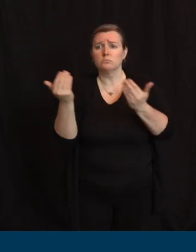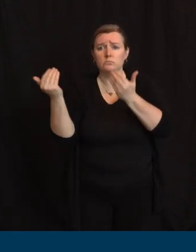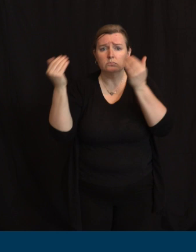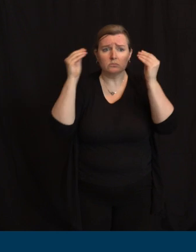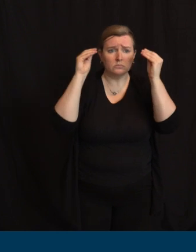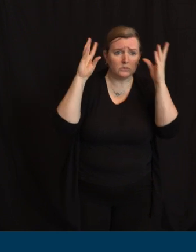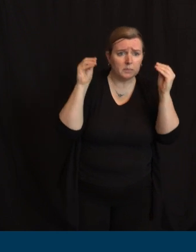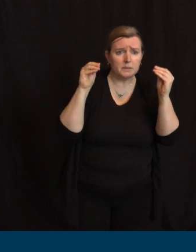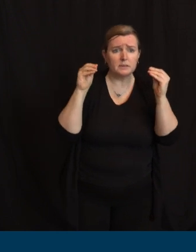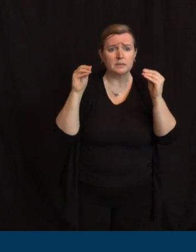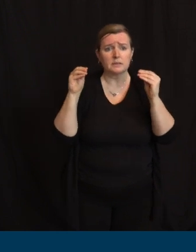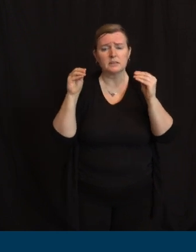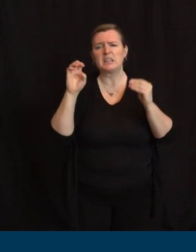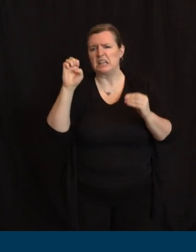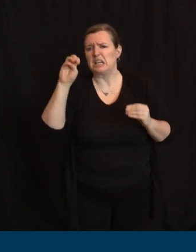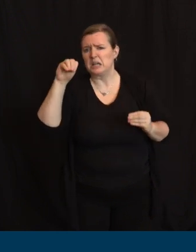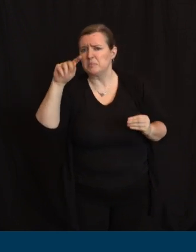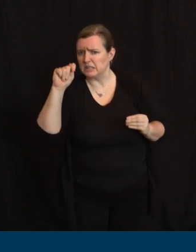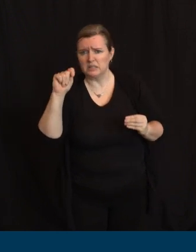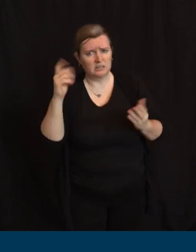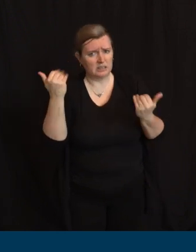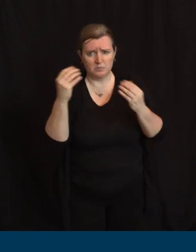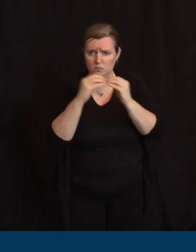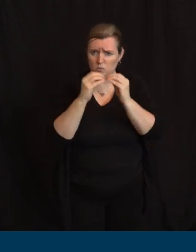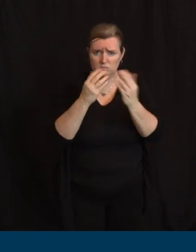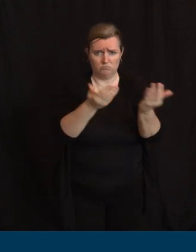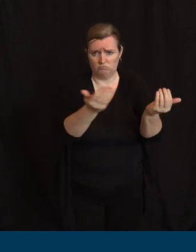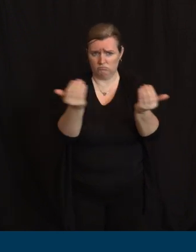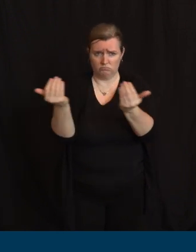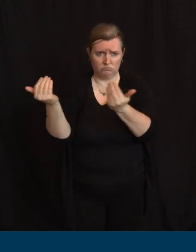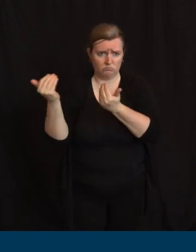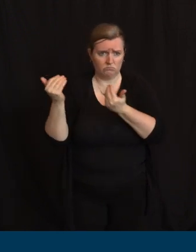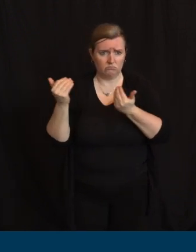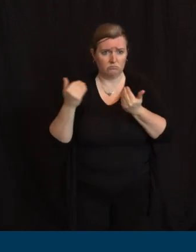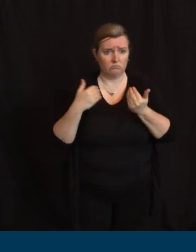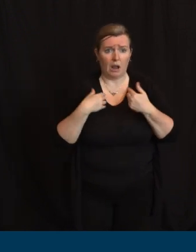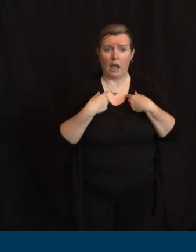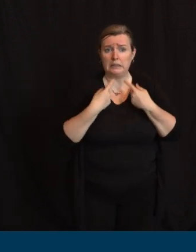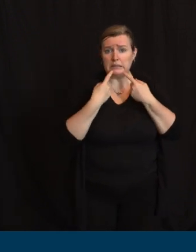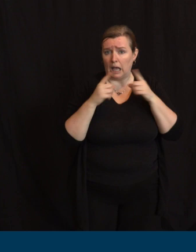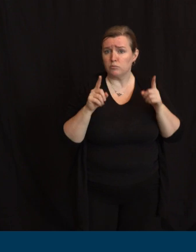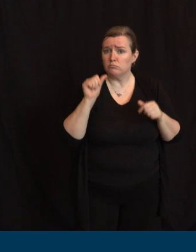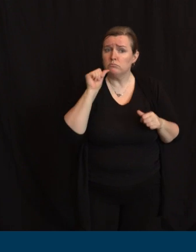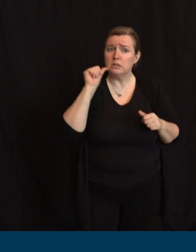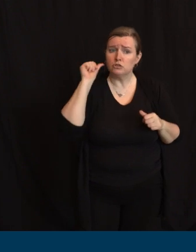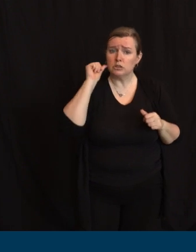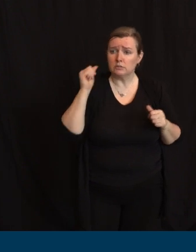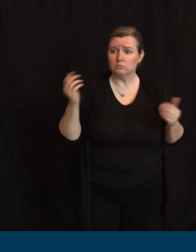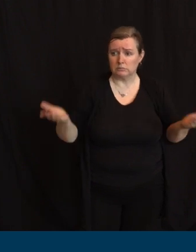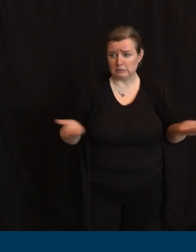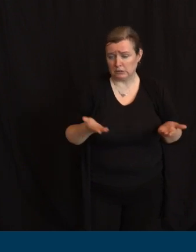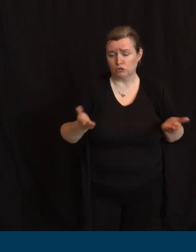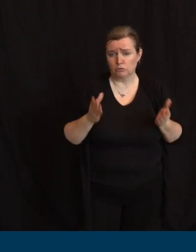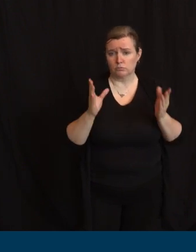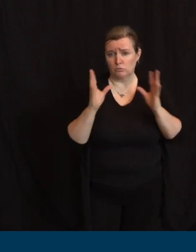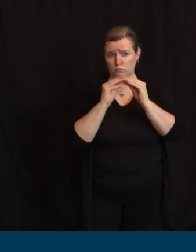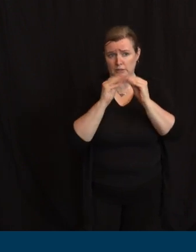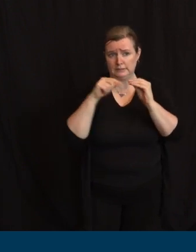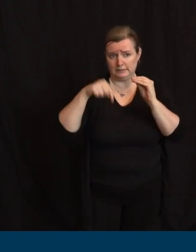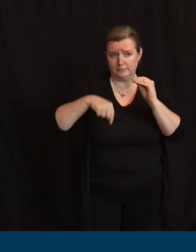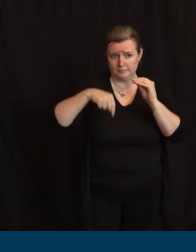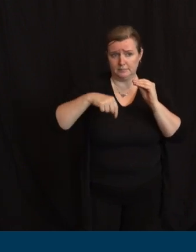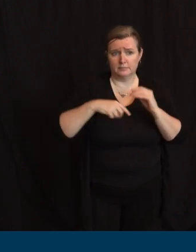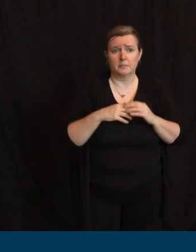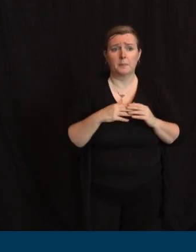We announced it at the press conference yesterday. I don't have what the response is, but we certainly can get that. I don't know, Pat, if you have